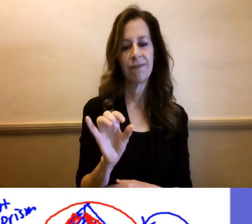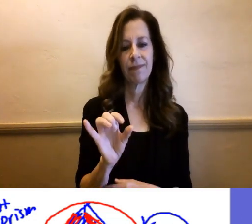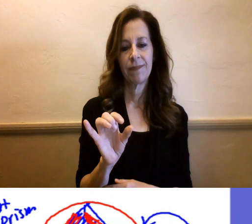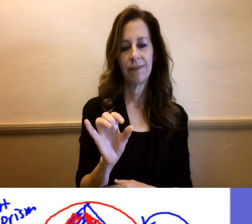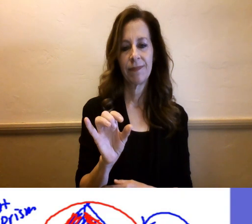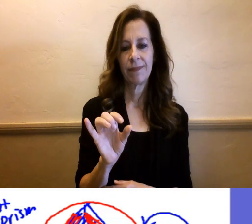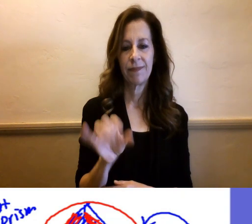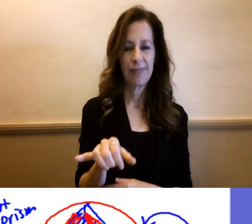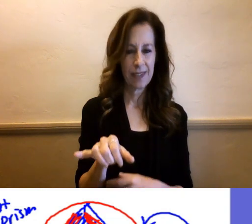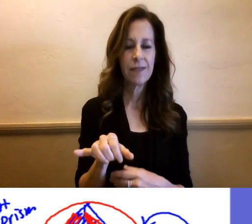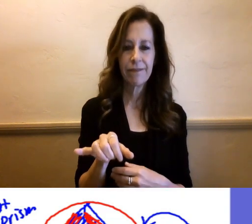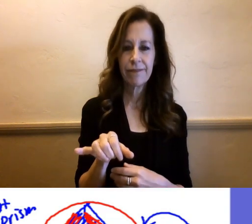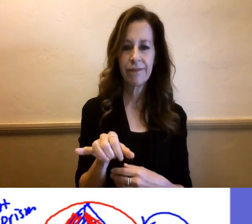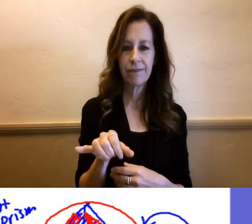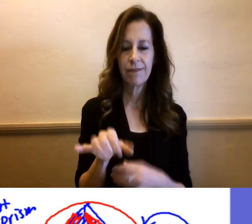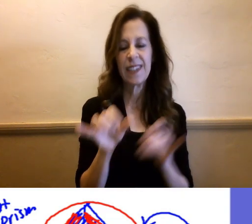And that's the